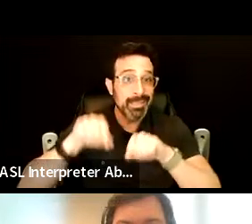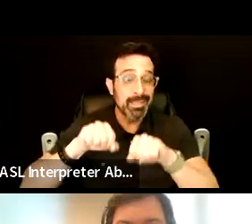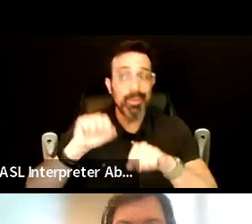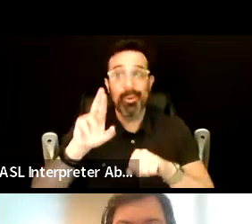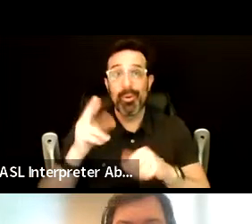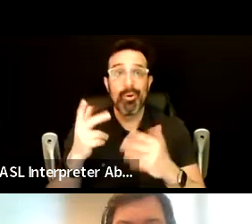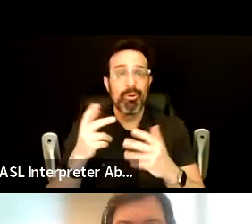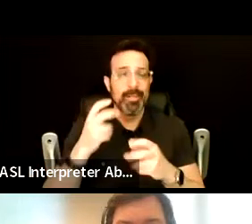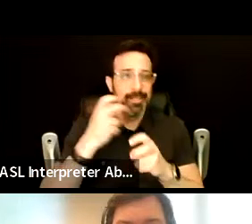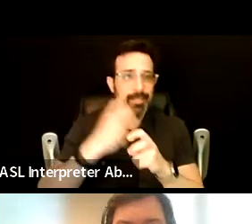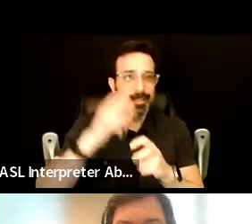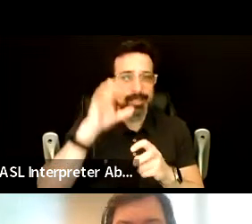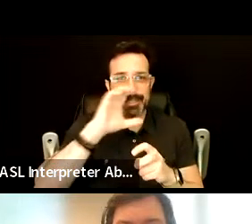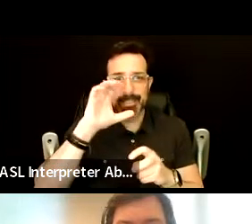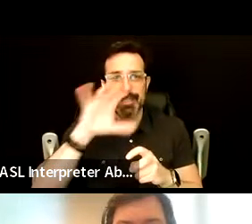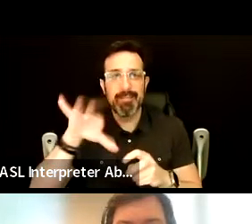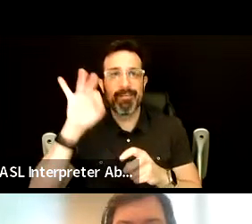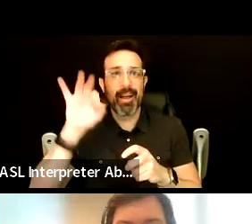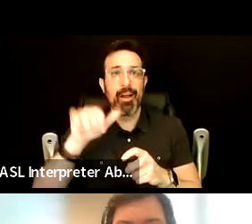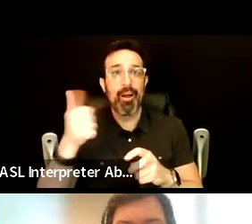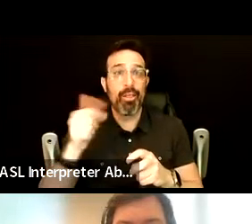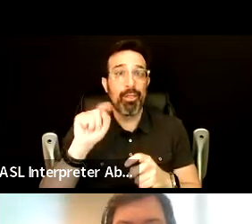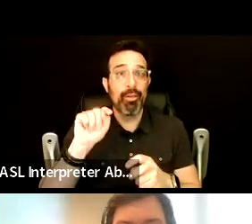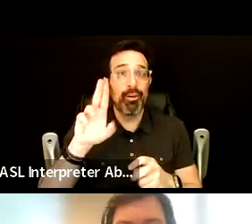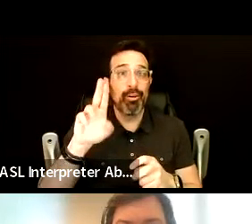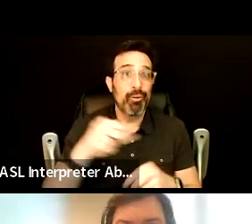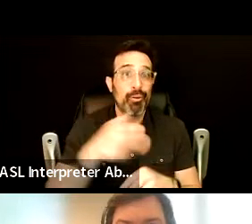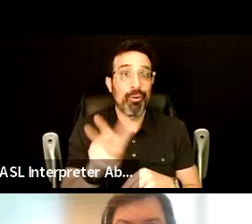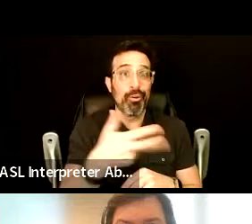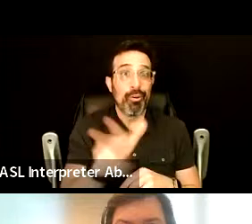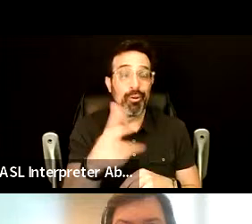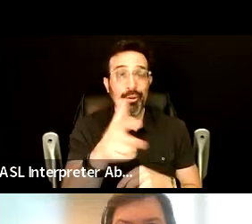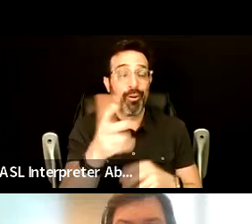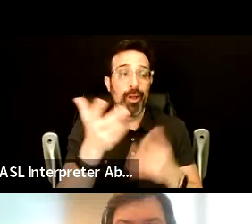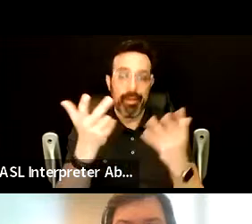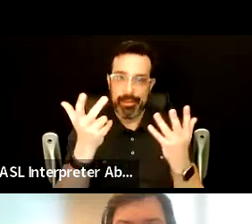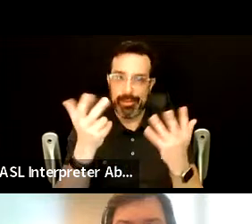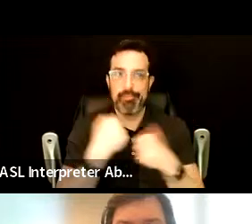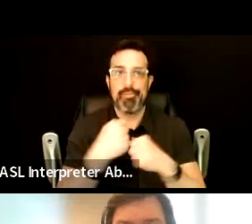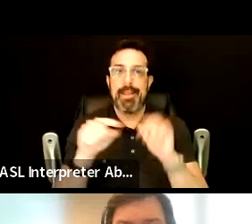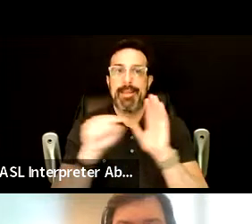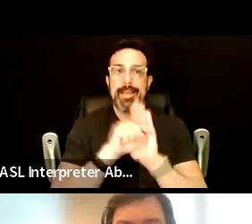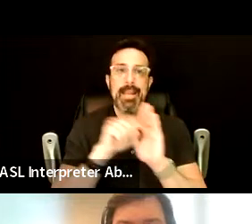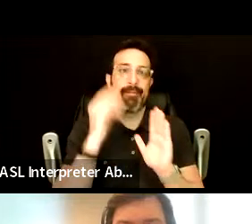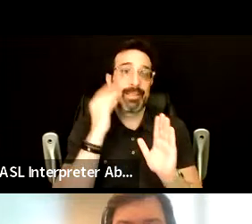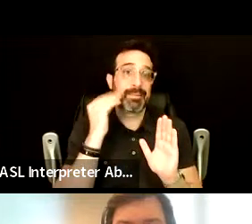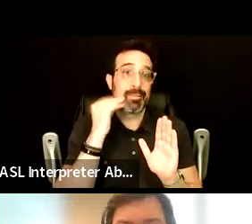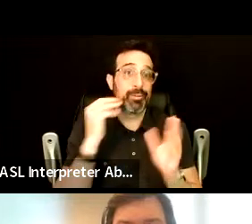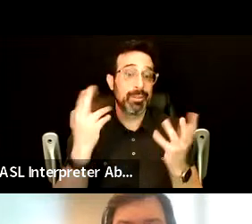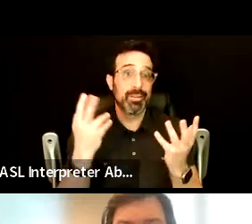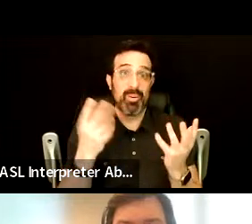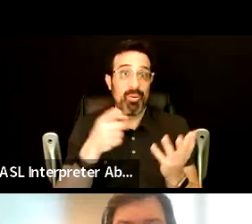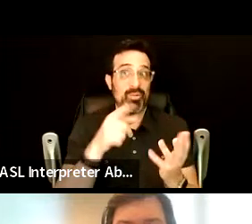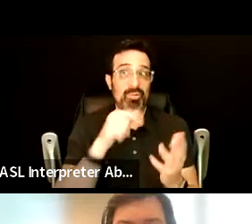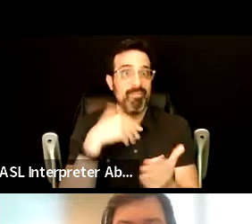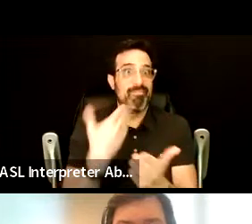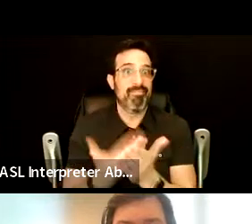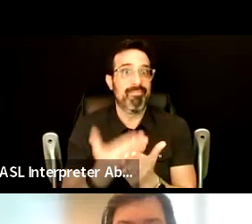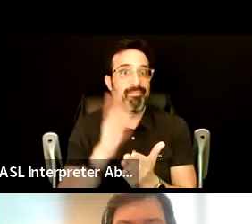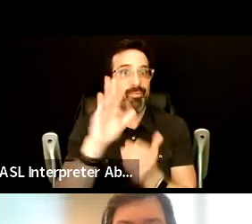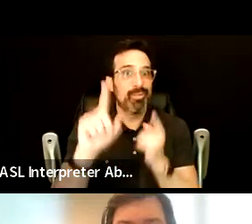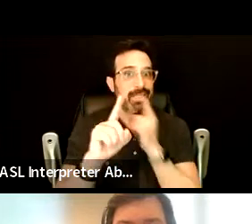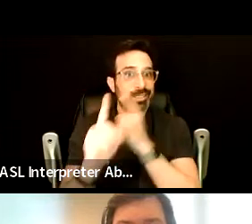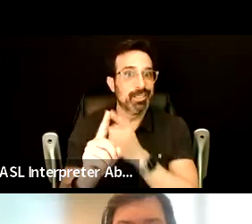with wayfinding, all those extra turns can really create a negative experience or mean that you don't get to your